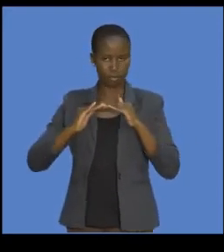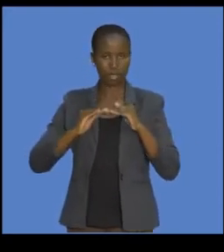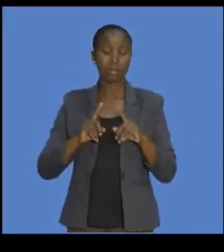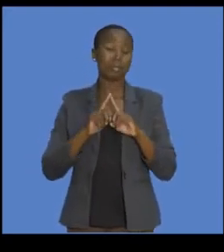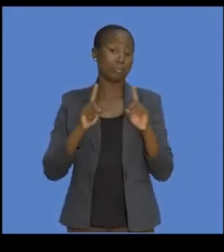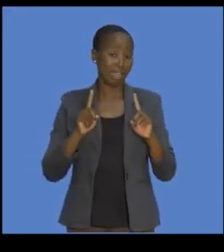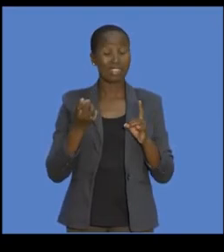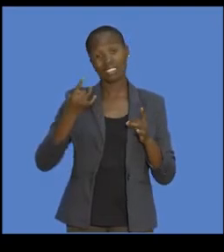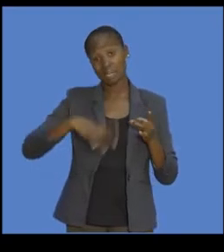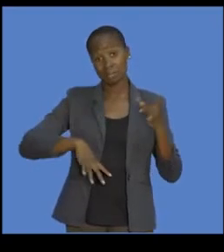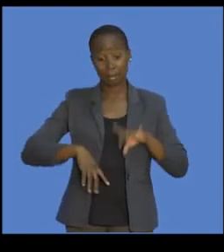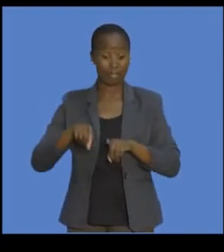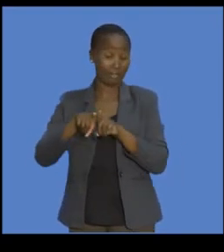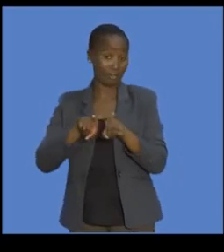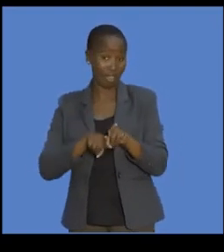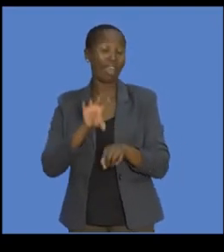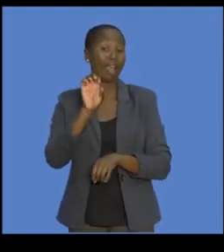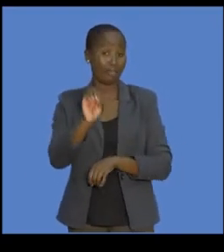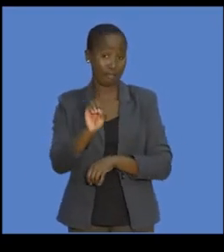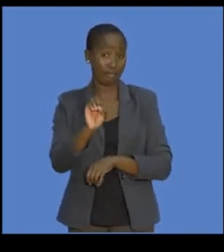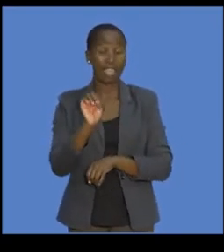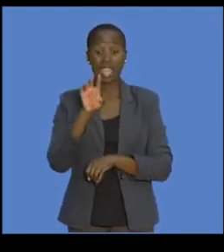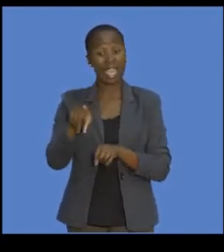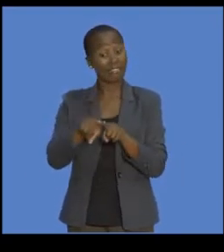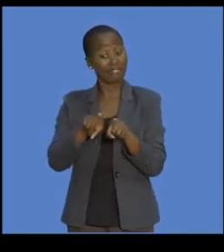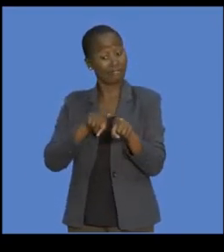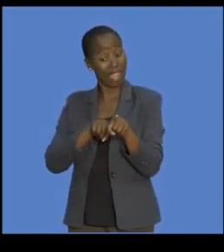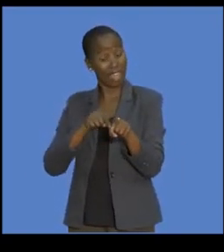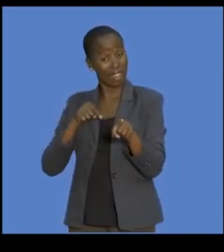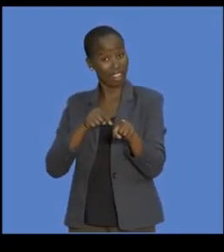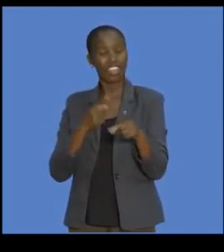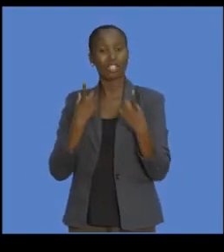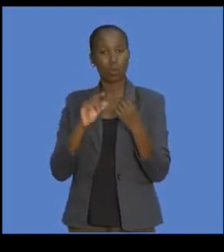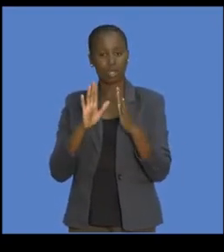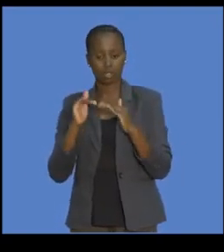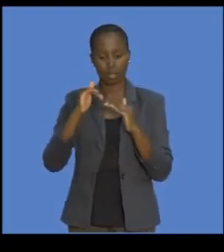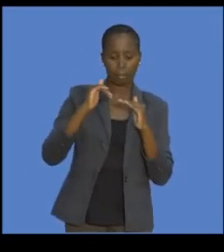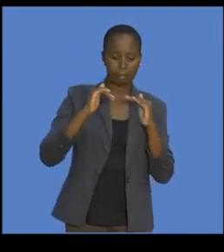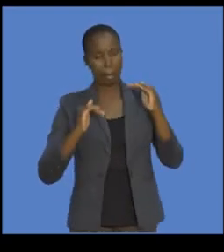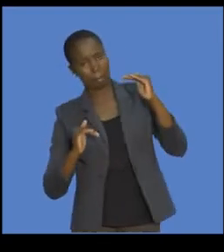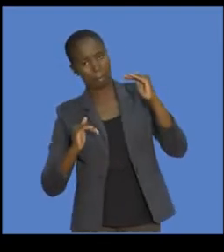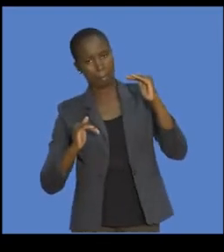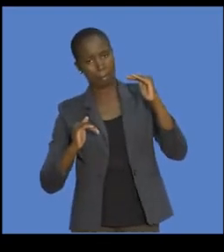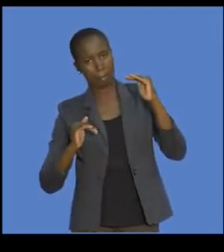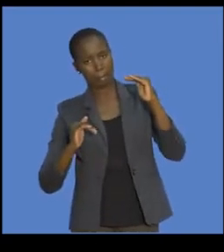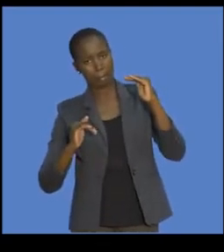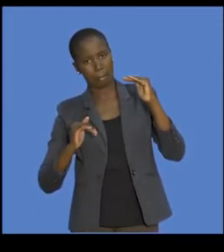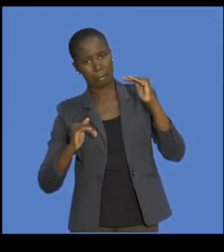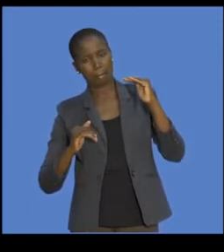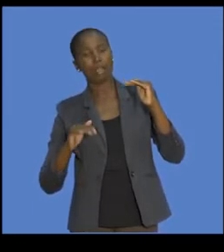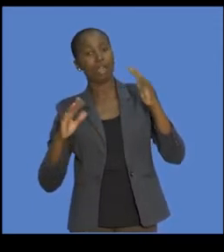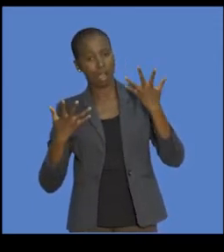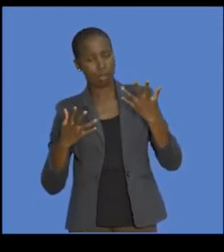fail. When they do, the homeostatic imbalance may result. So that means there's an imbalance in levels of